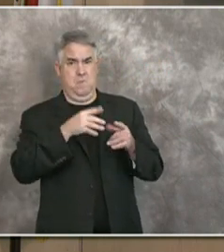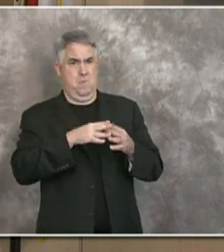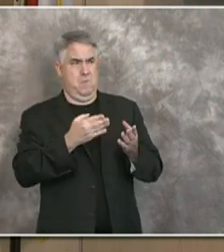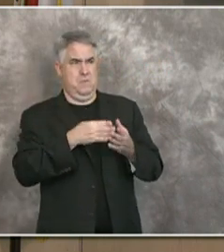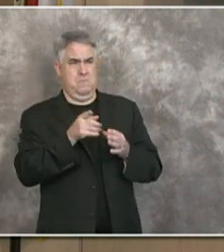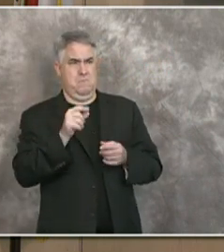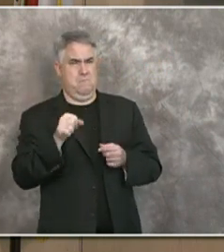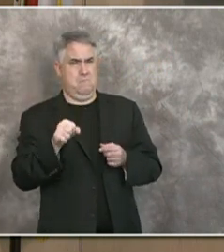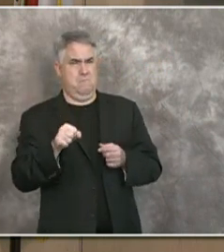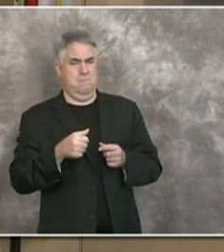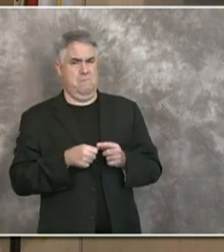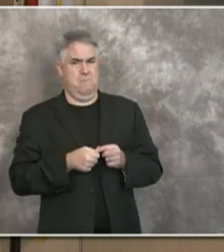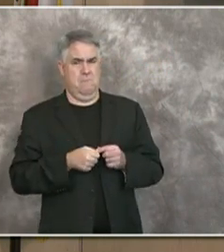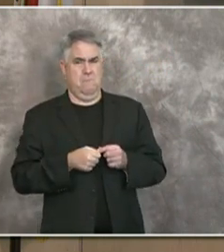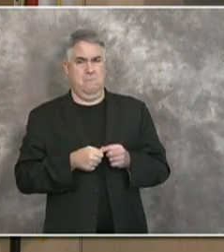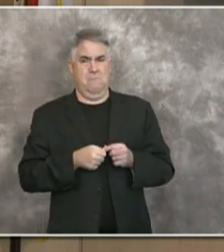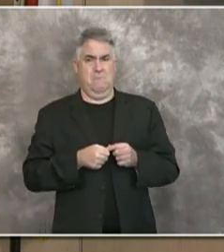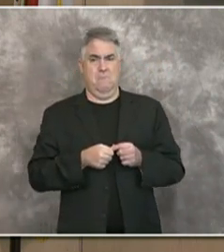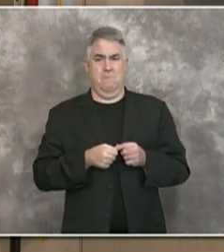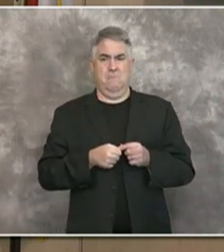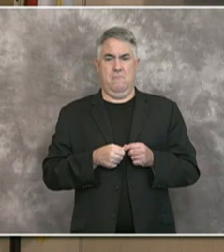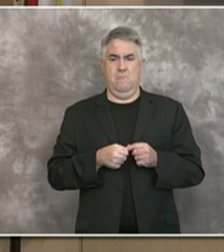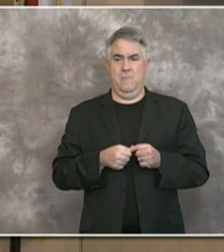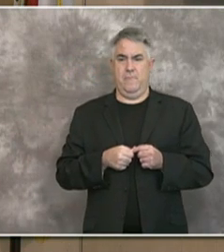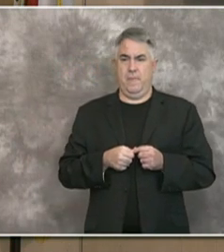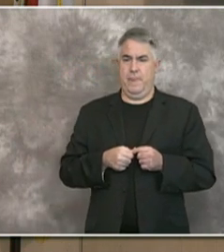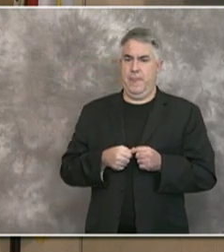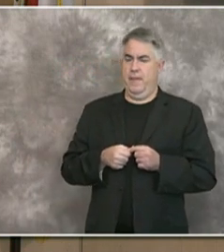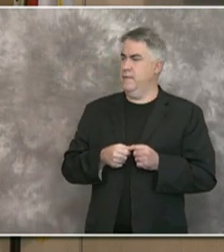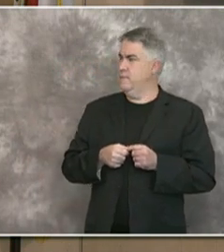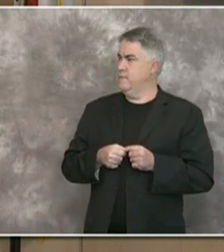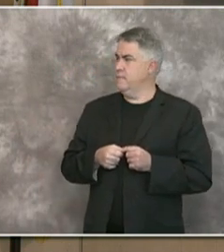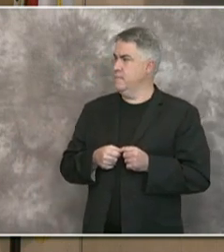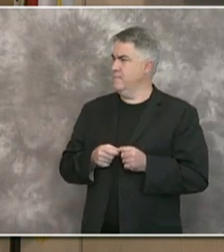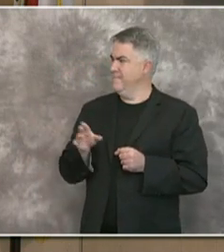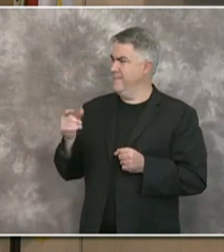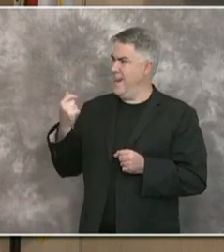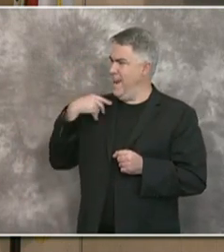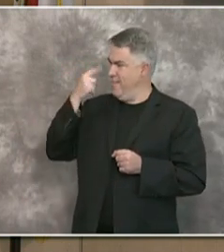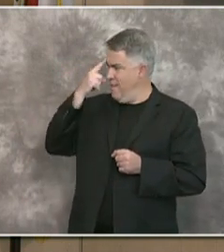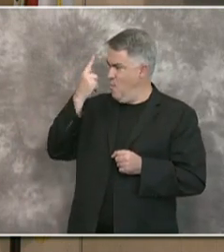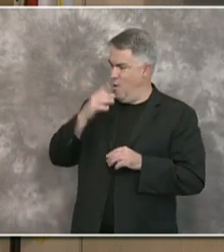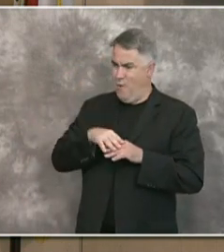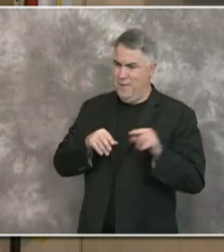it is related to, I can just find that,